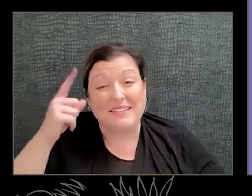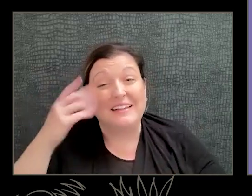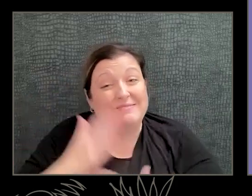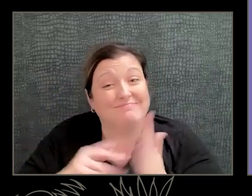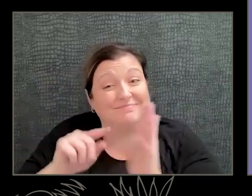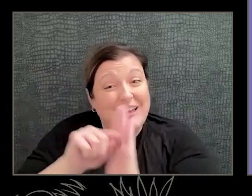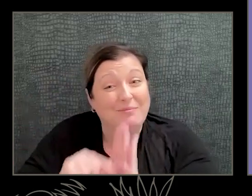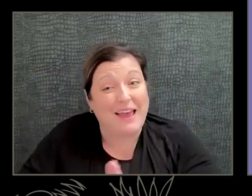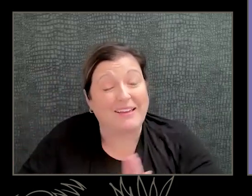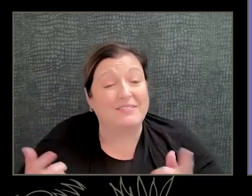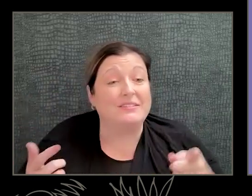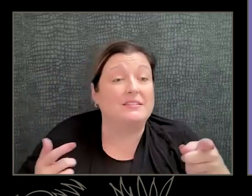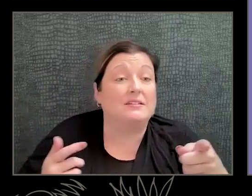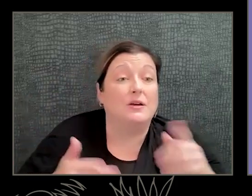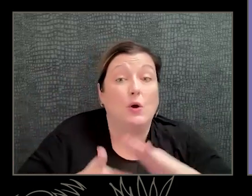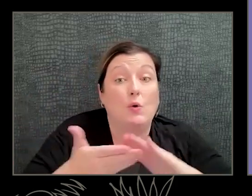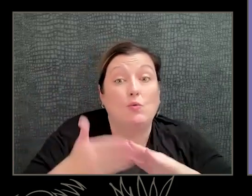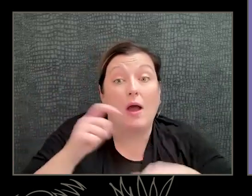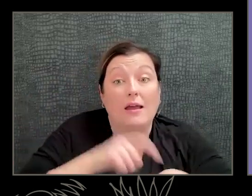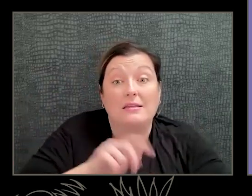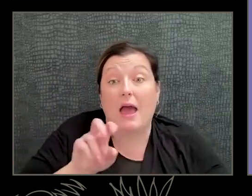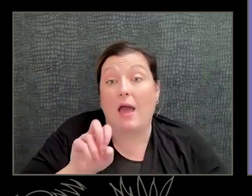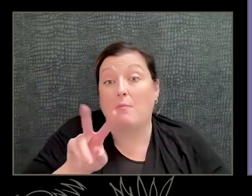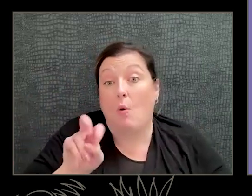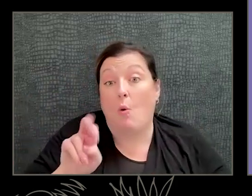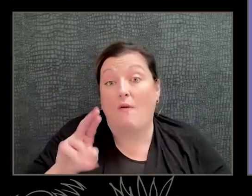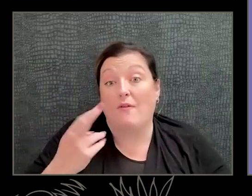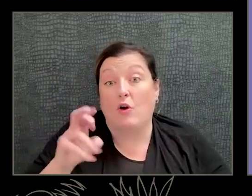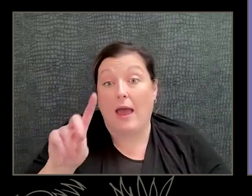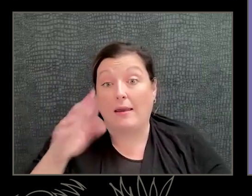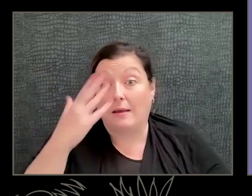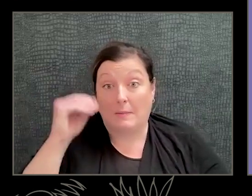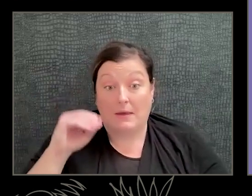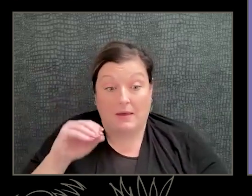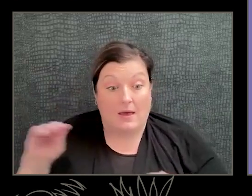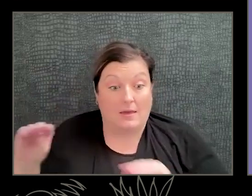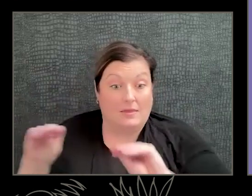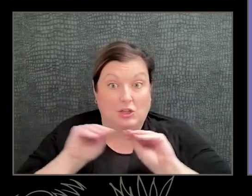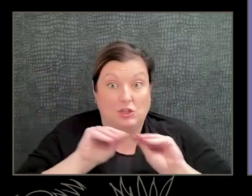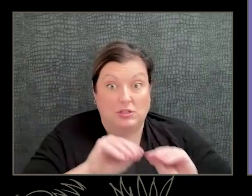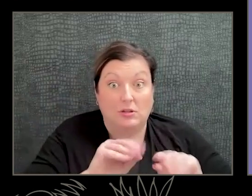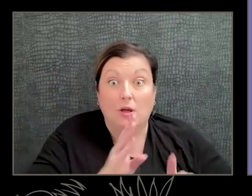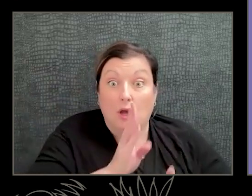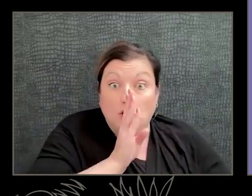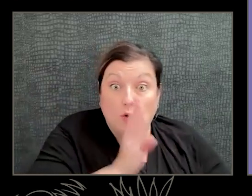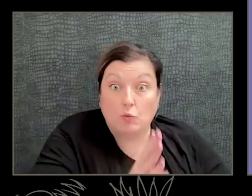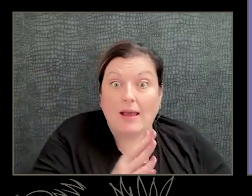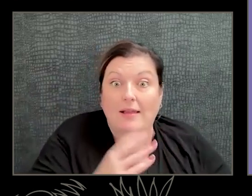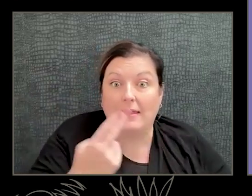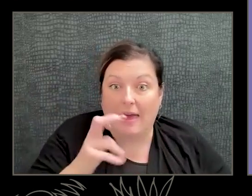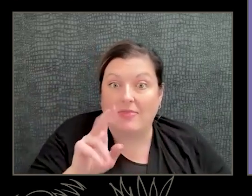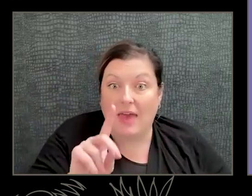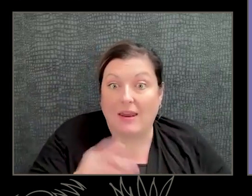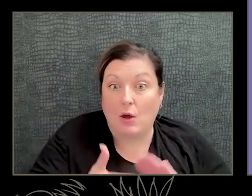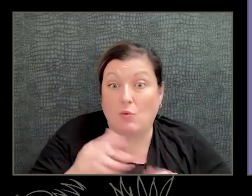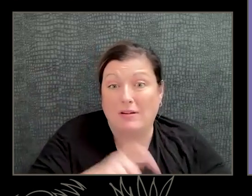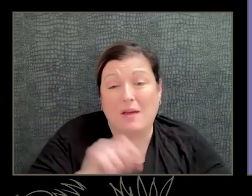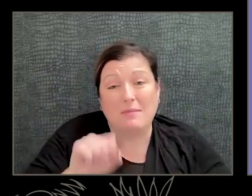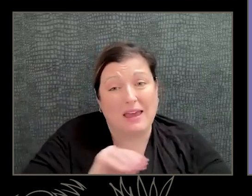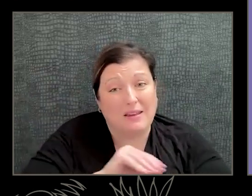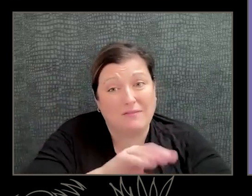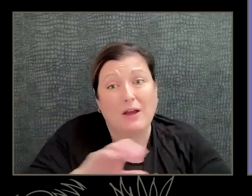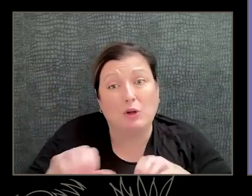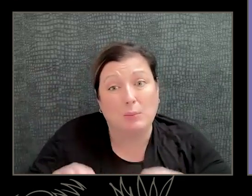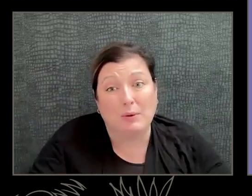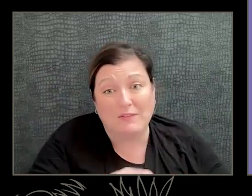first one, like I said, is runtime overhead. Because this is injected directly into the head at runtime, it can really affect your performance, especially